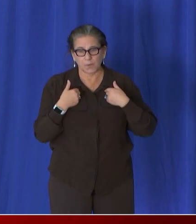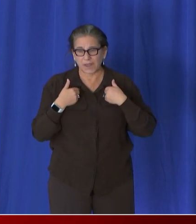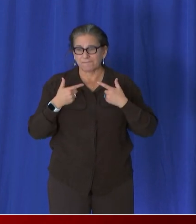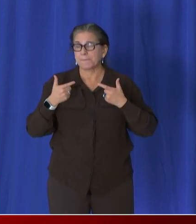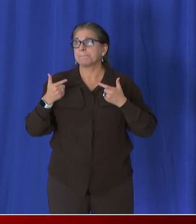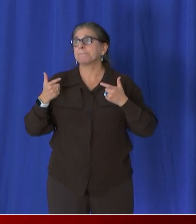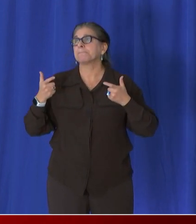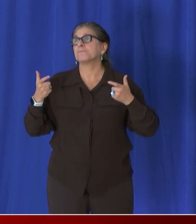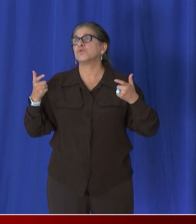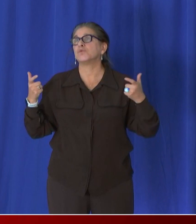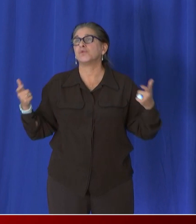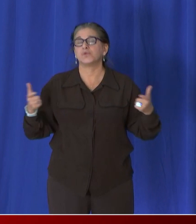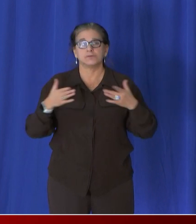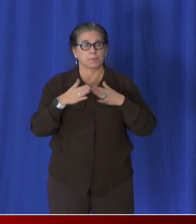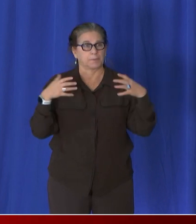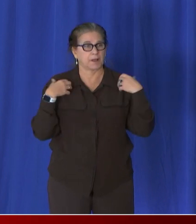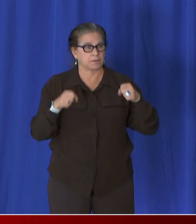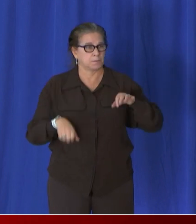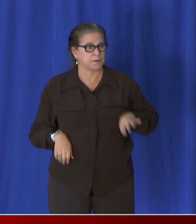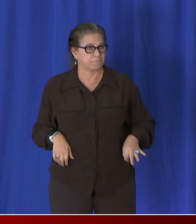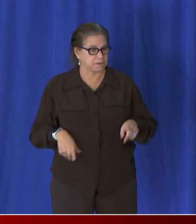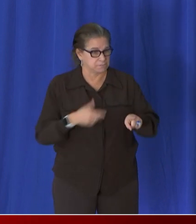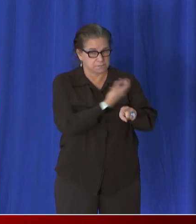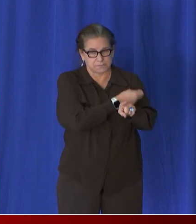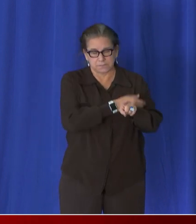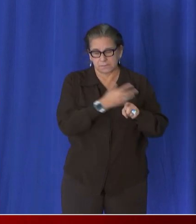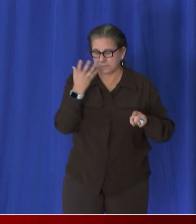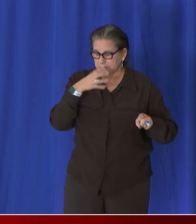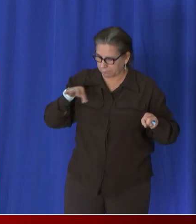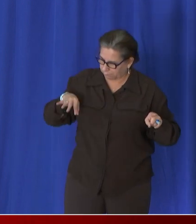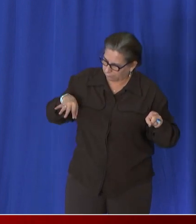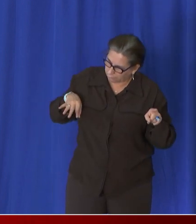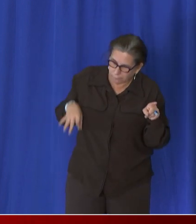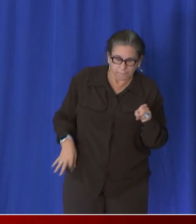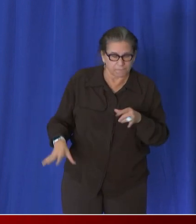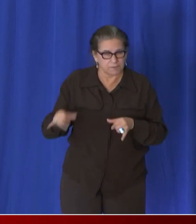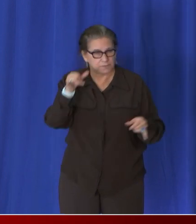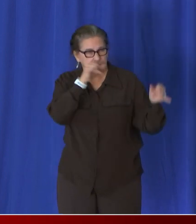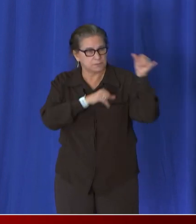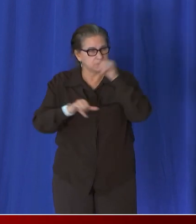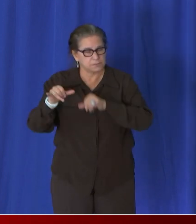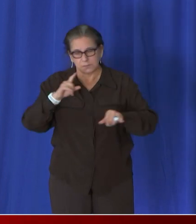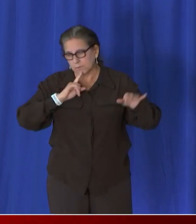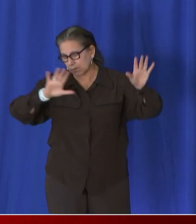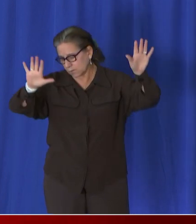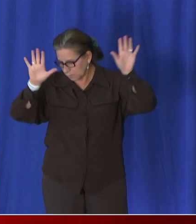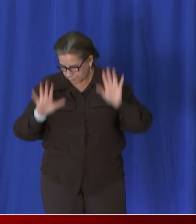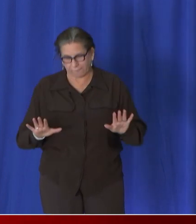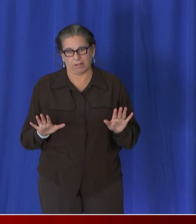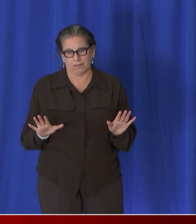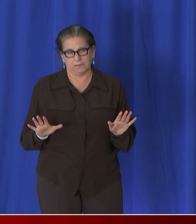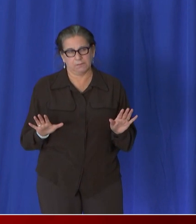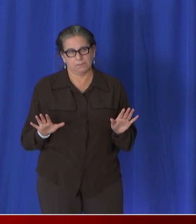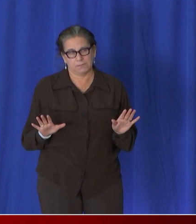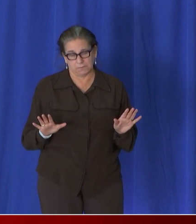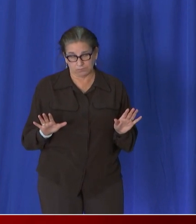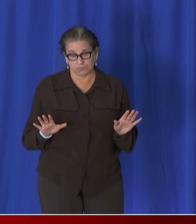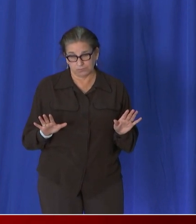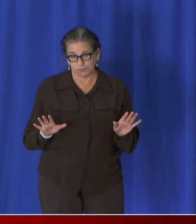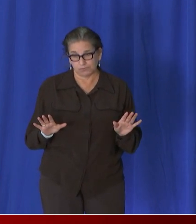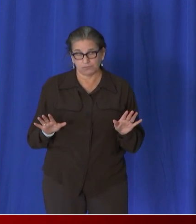incidence of COVID among the unvaccinated with this new variant are